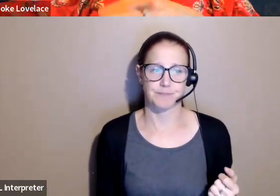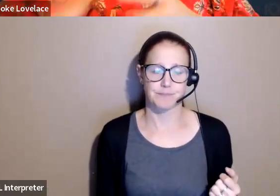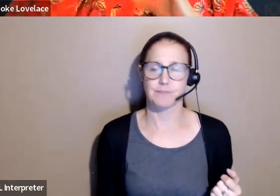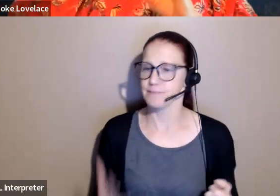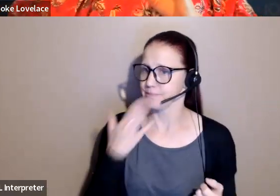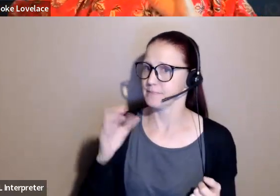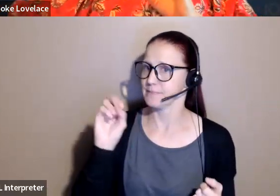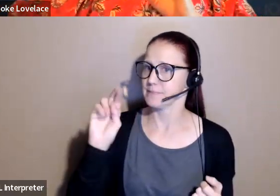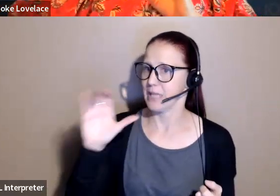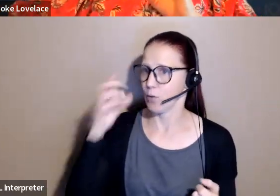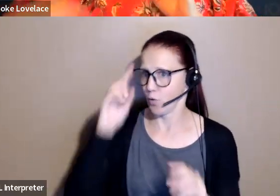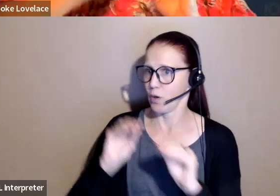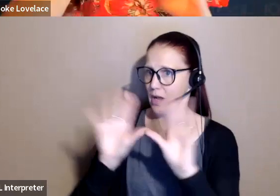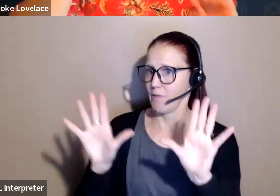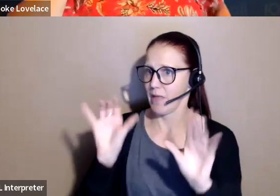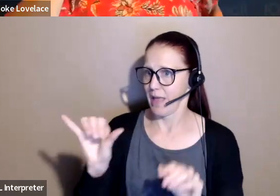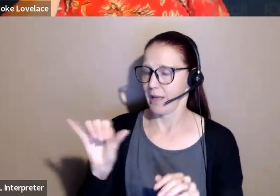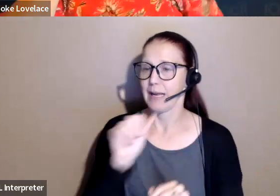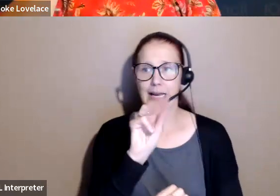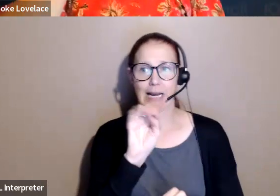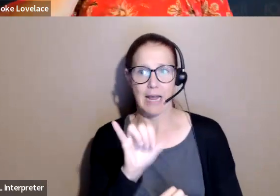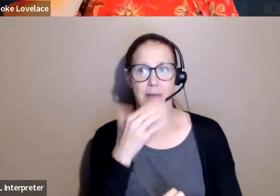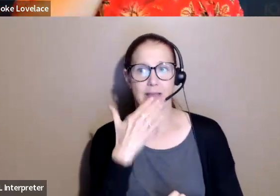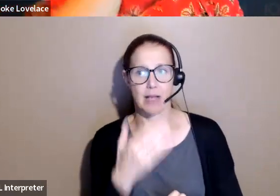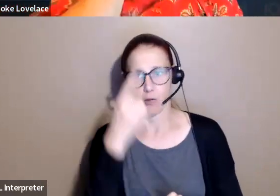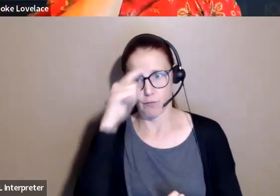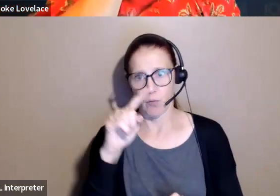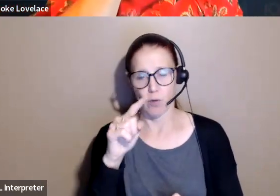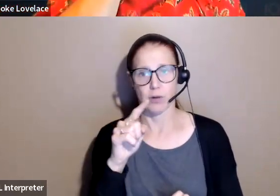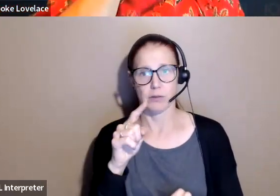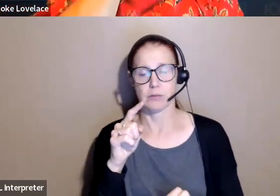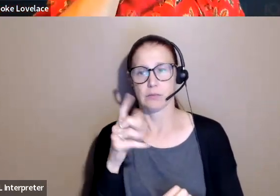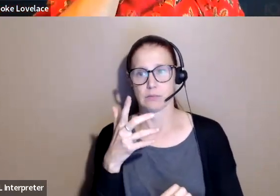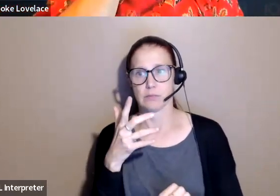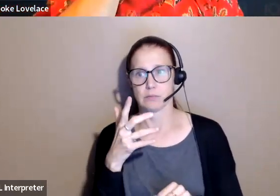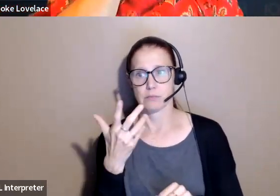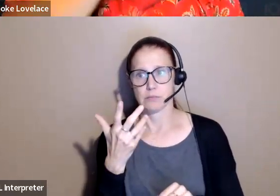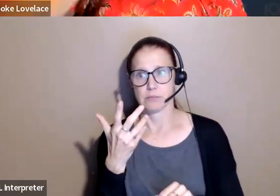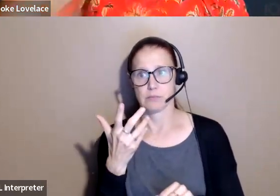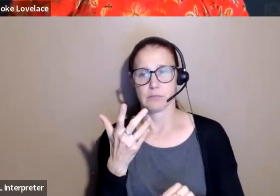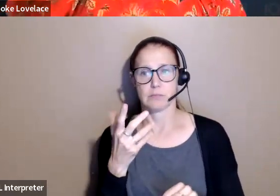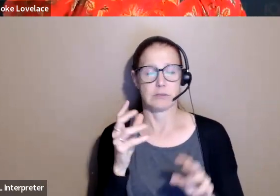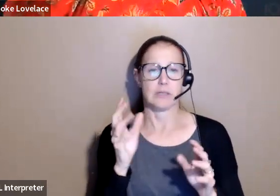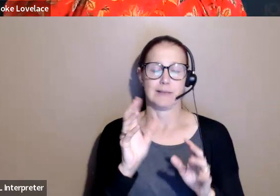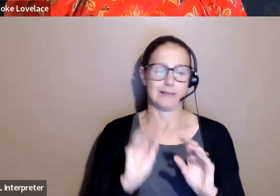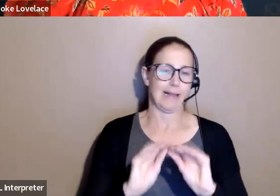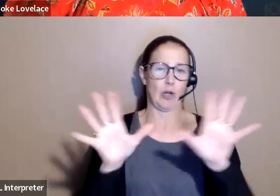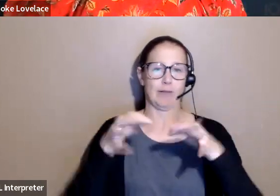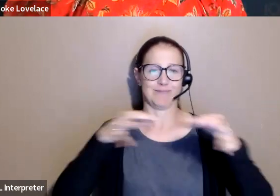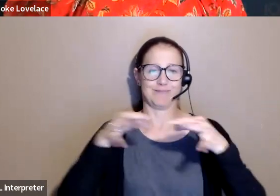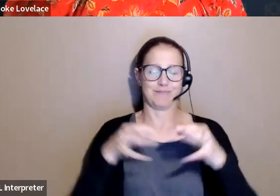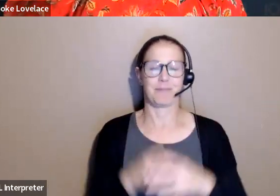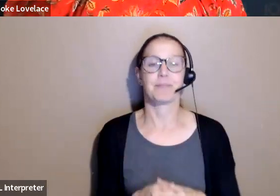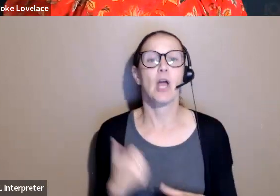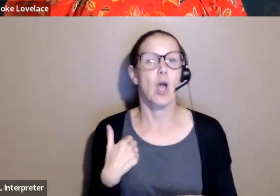Thanks, Eric, for clarifying, and Amy also for putting it in, articulating it better. And we